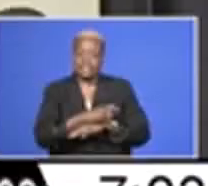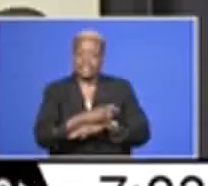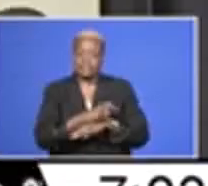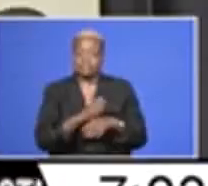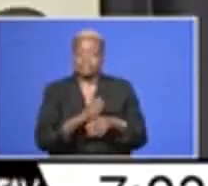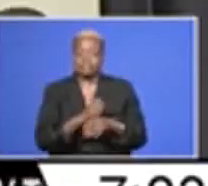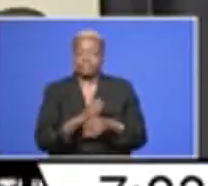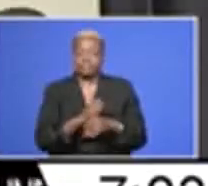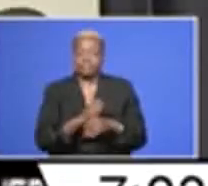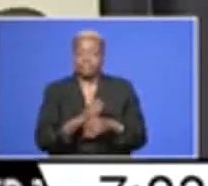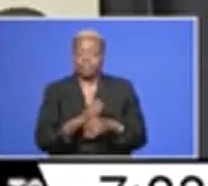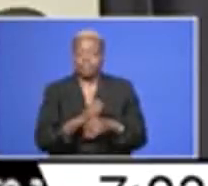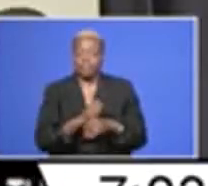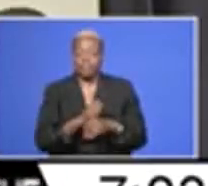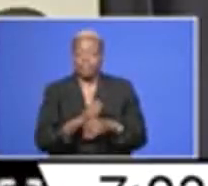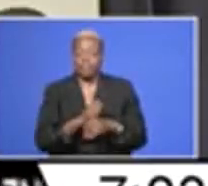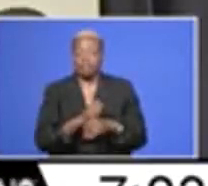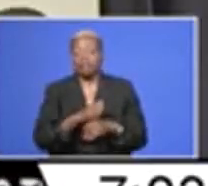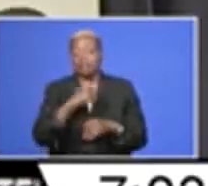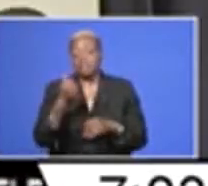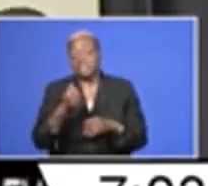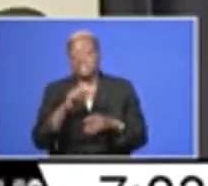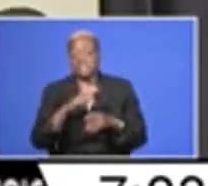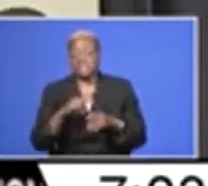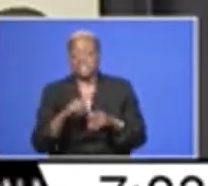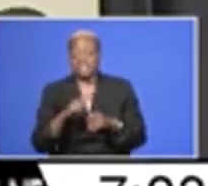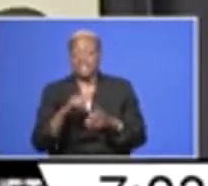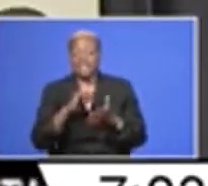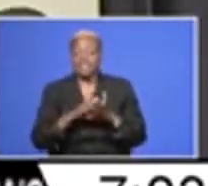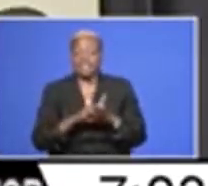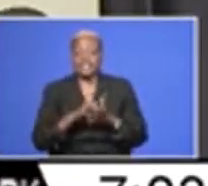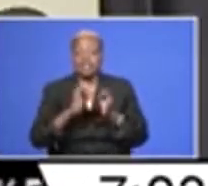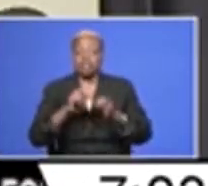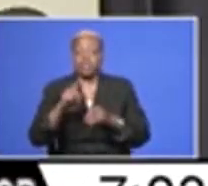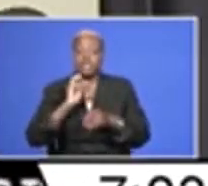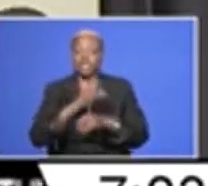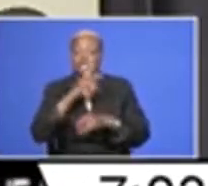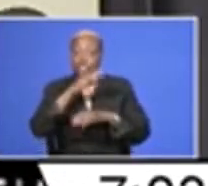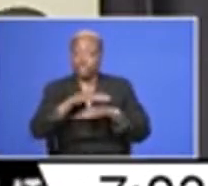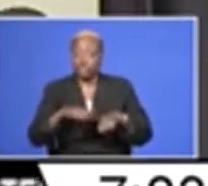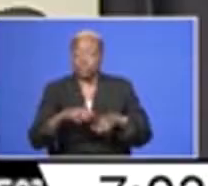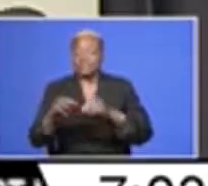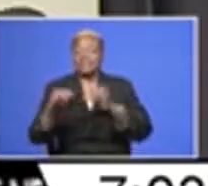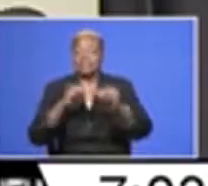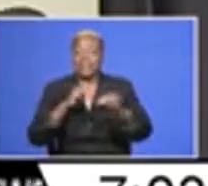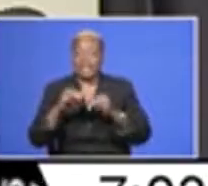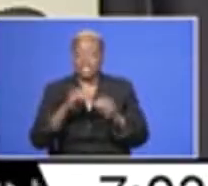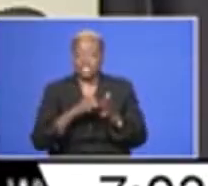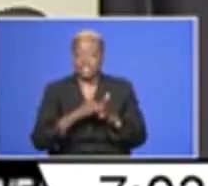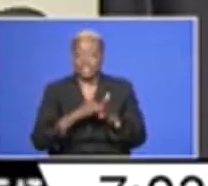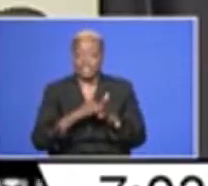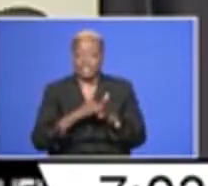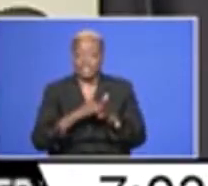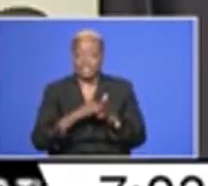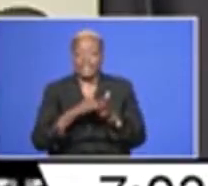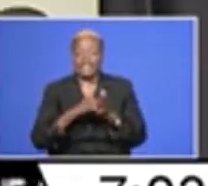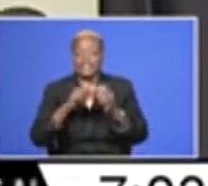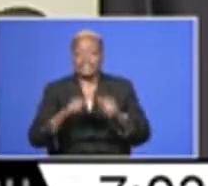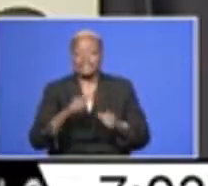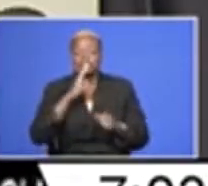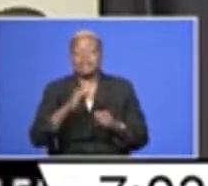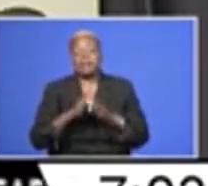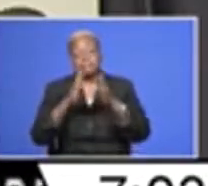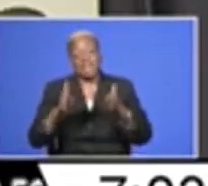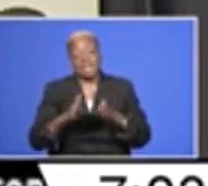leptospirosis that can, if we don't manage this phase properly, become a big, big, big